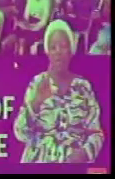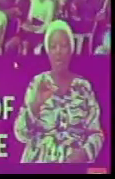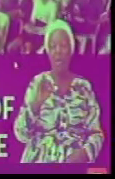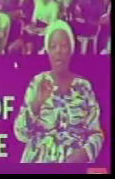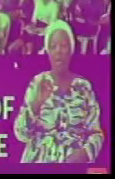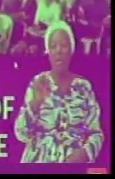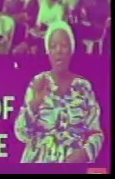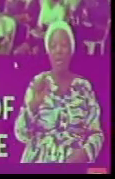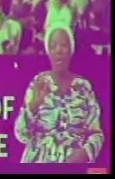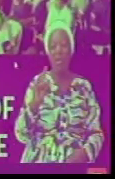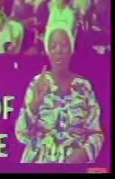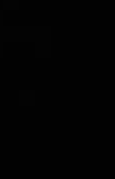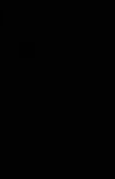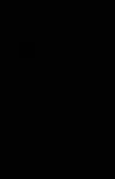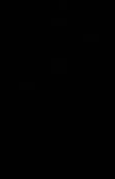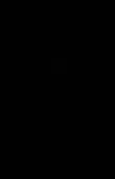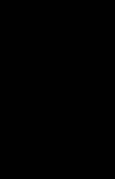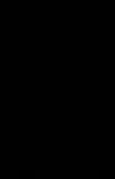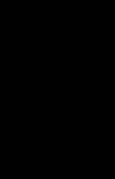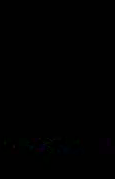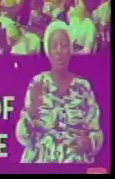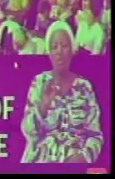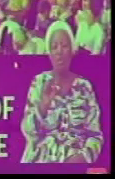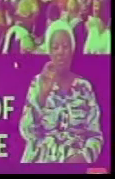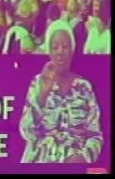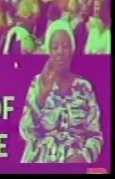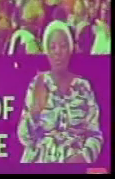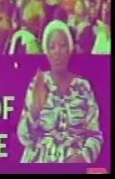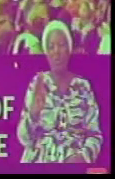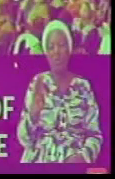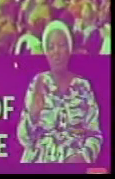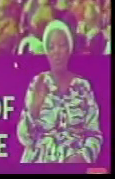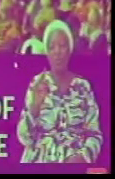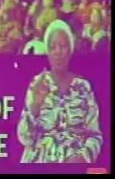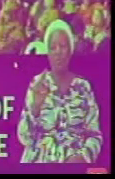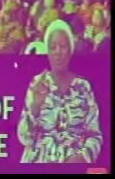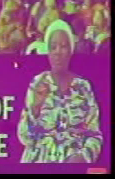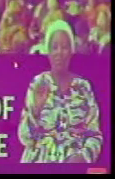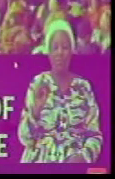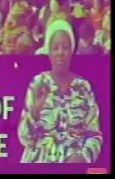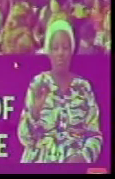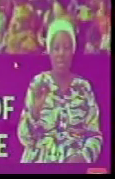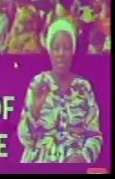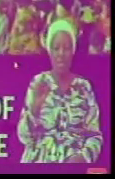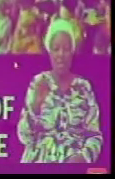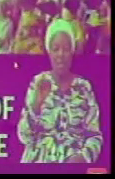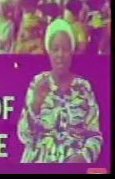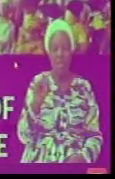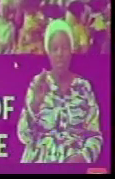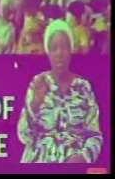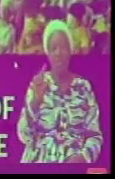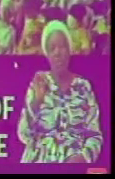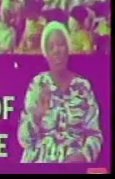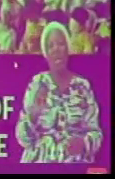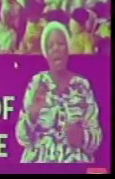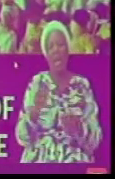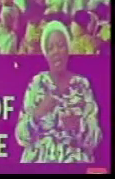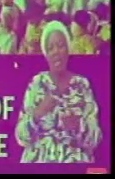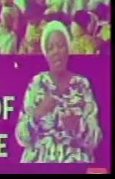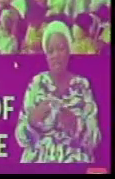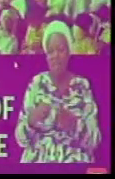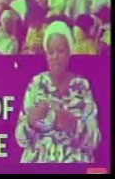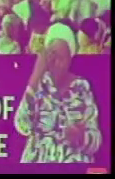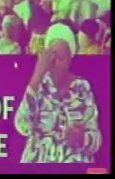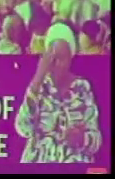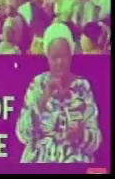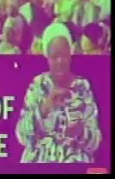humiliated substitute. The way we should have been humiliated, we are the people that should have died on the cross.